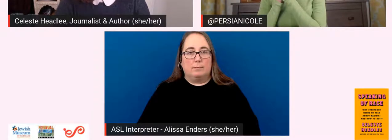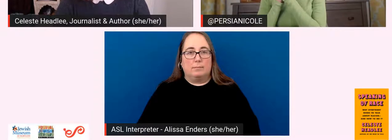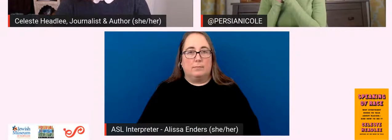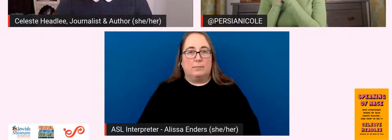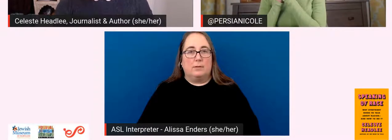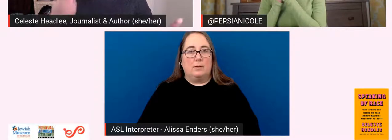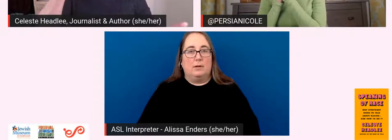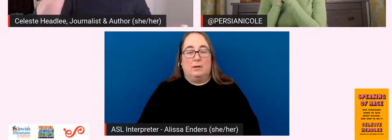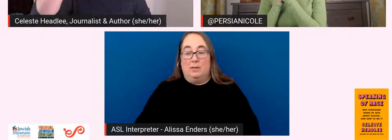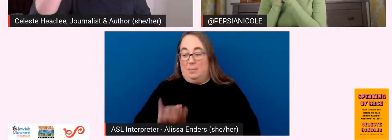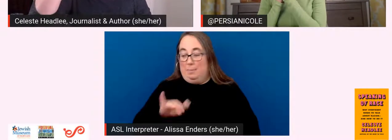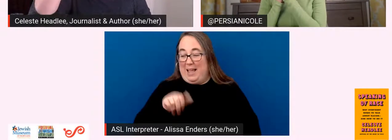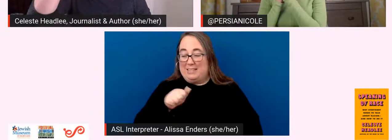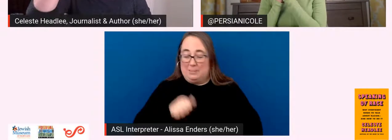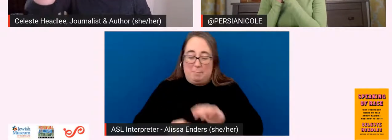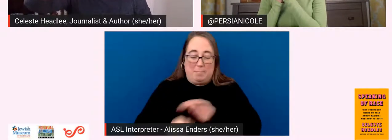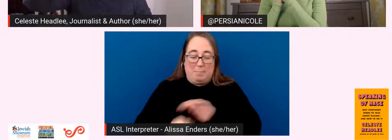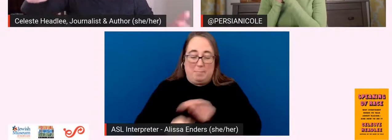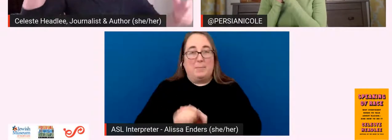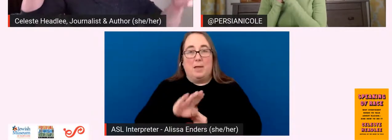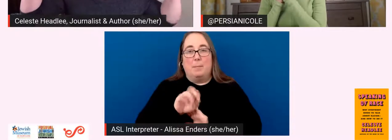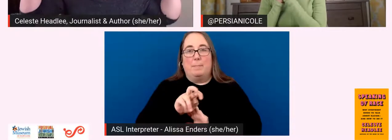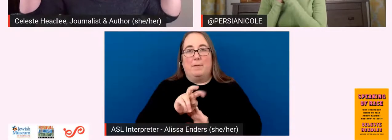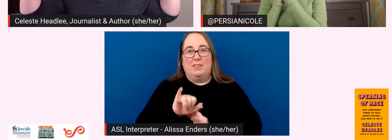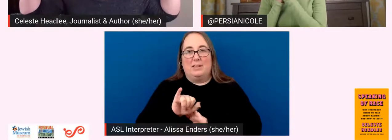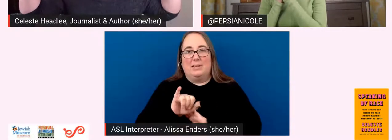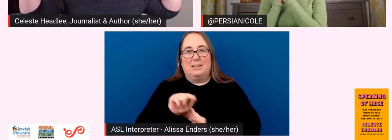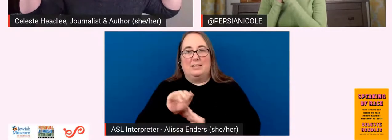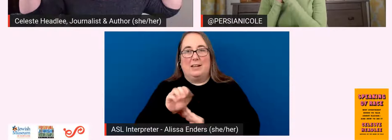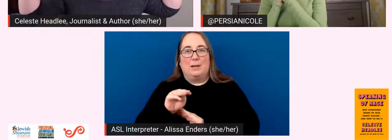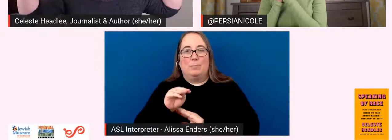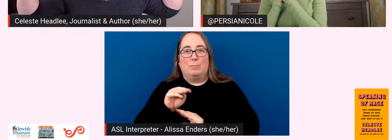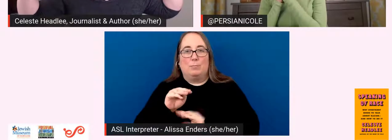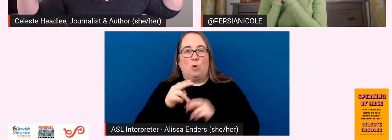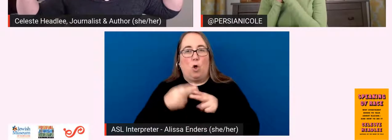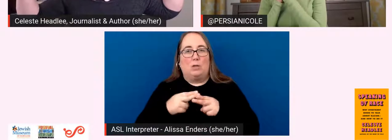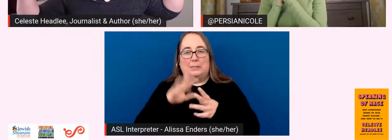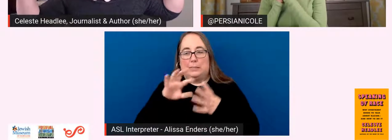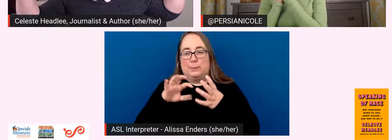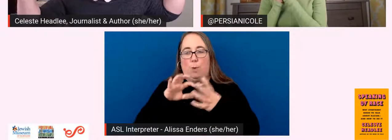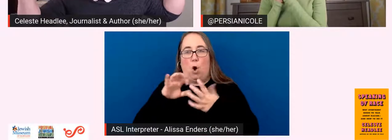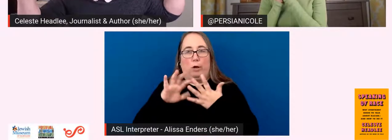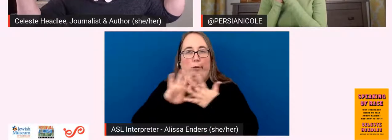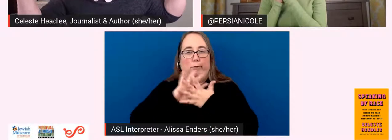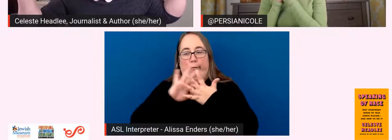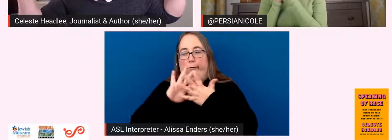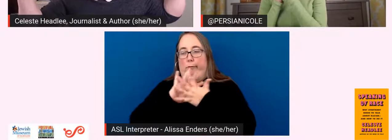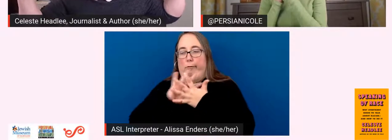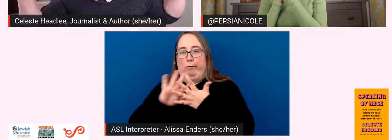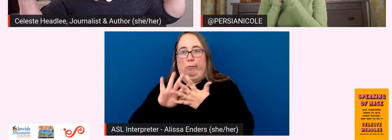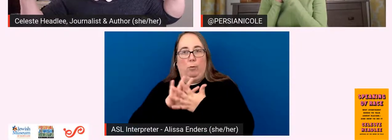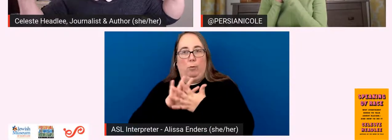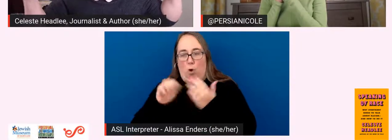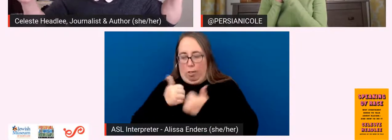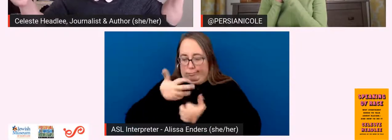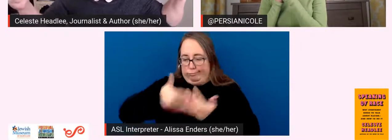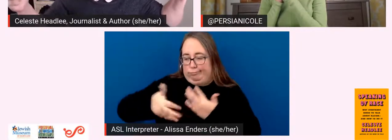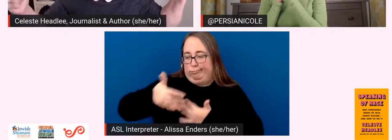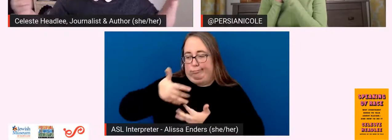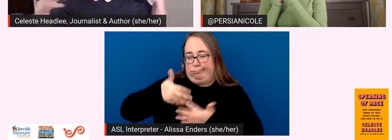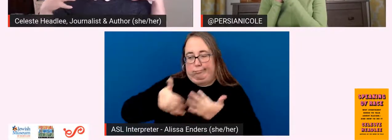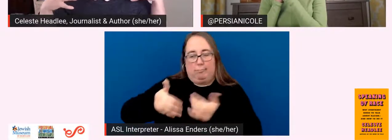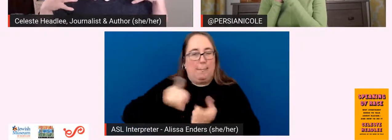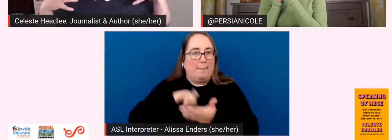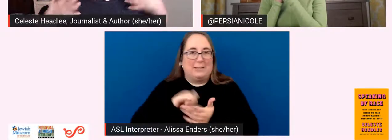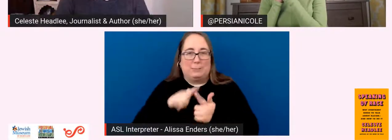this bias. Beverly Daniel Tatum calls it the smog that's in the air that we're all breathing in. Mm-hmm. And there's no way